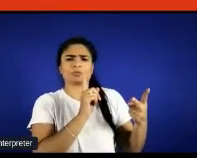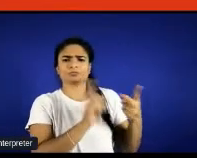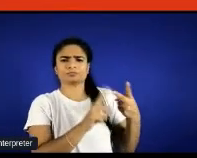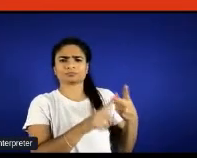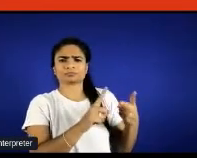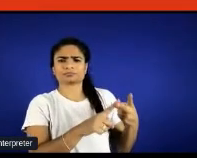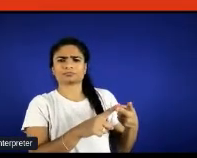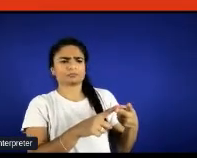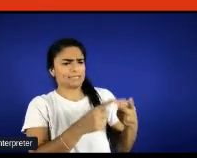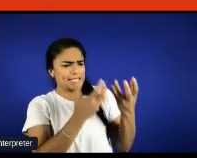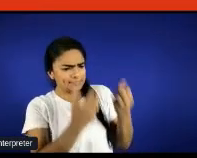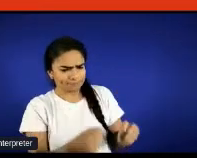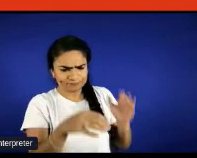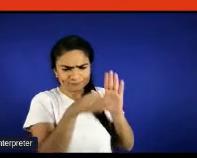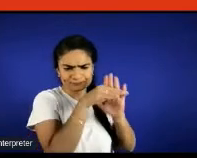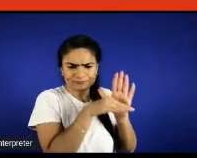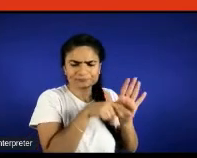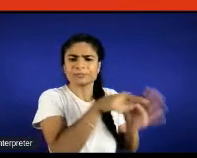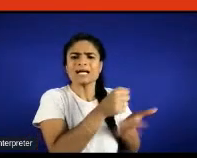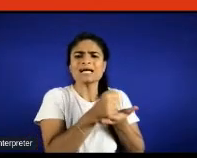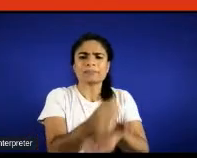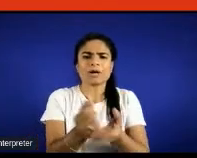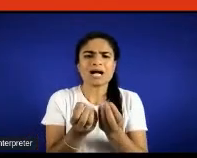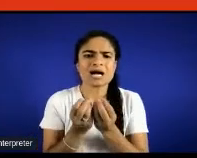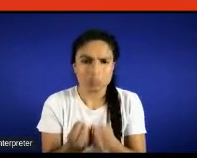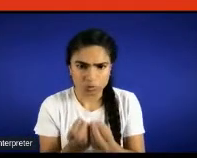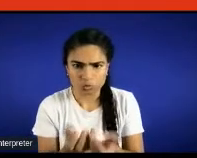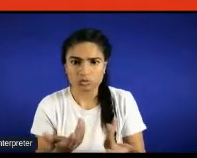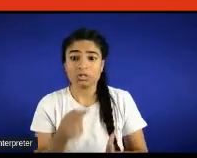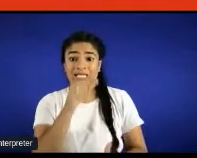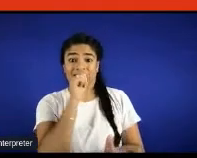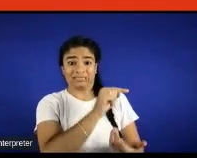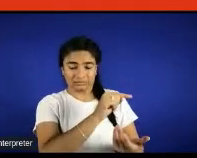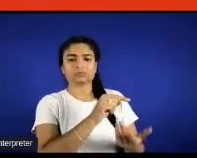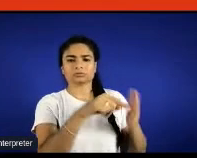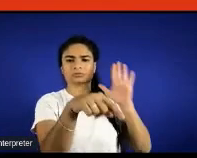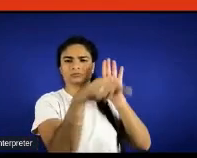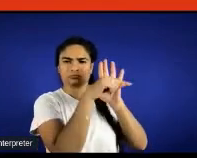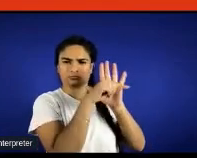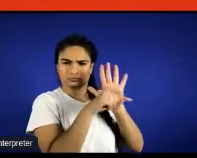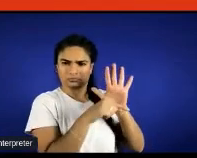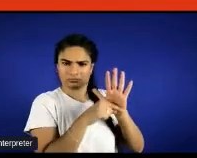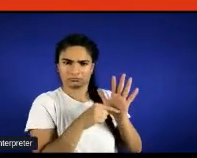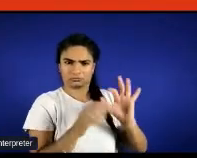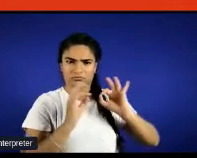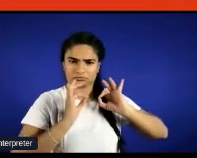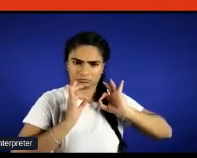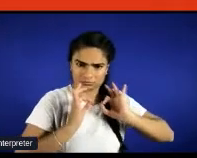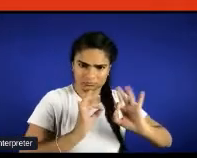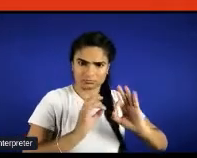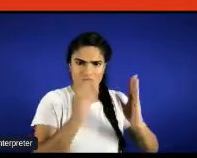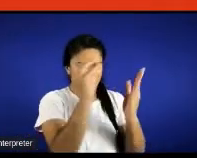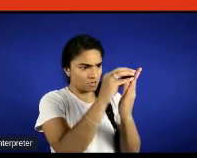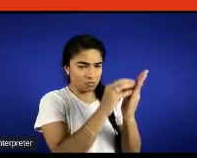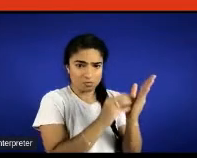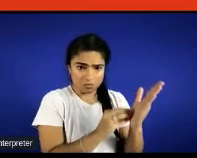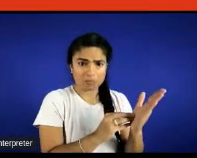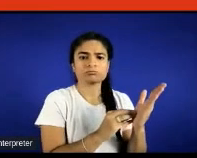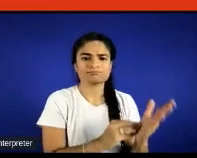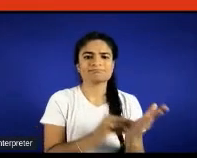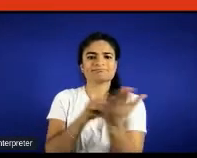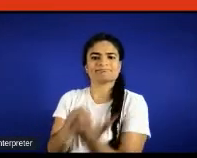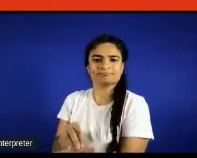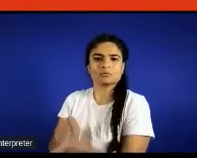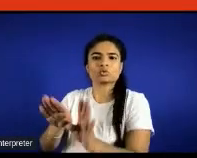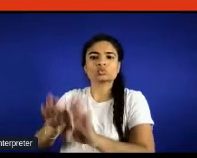they should be filled by the children. The second step that we have done after the training, the facilitation of the training,